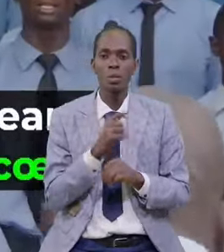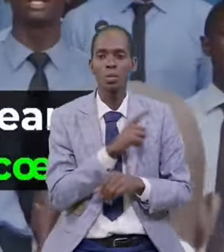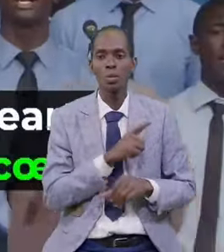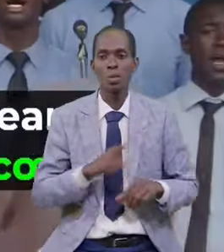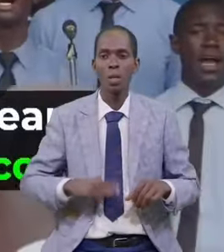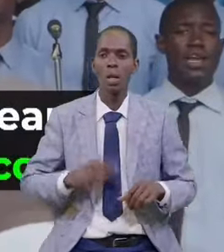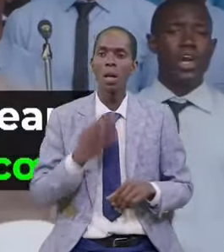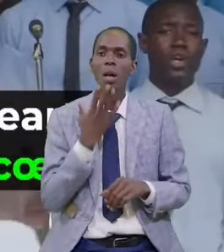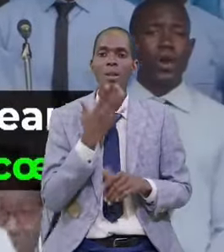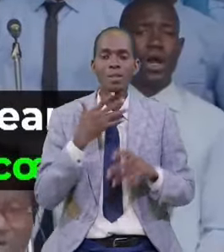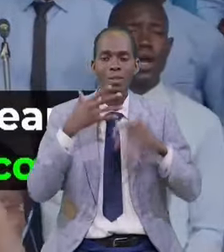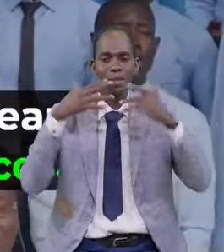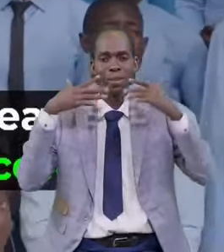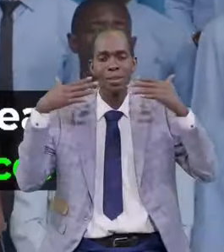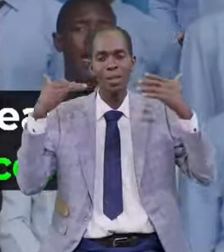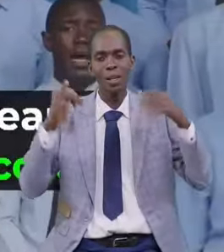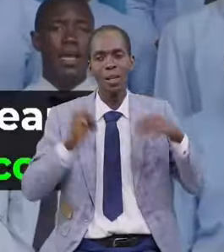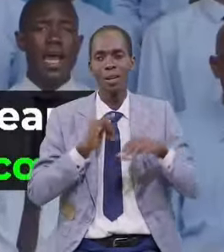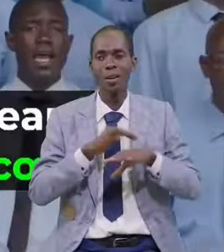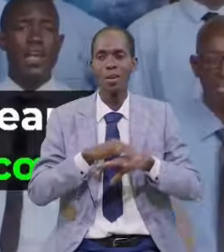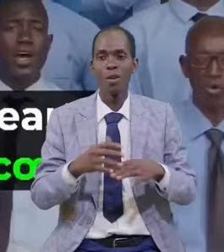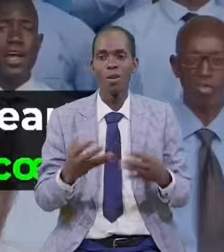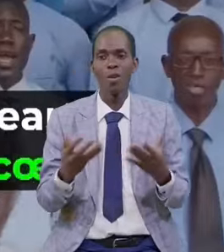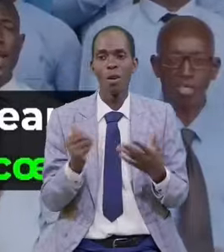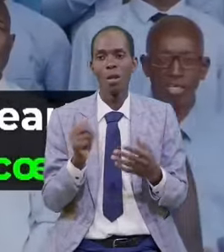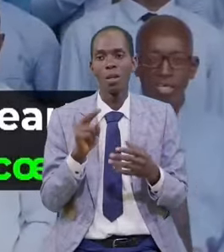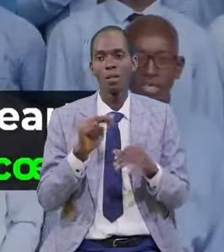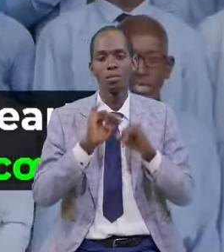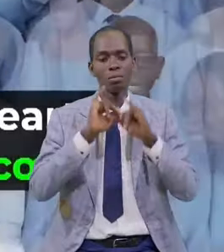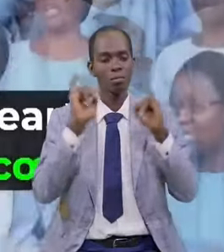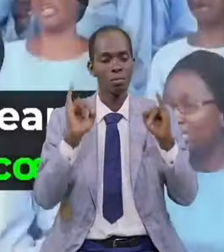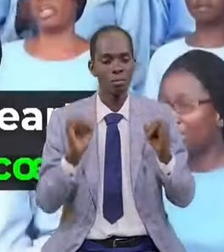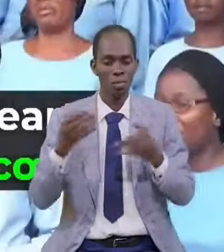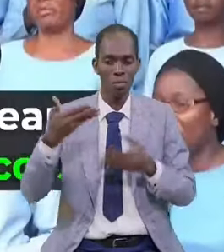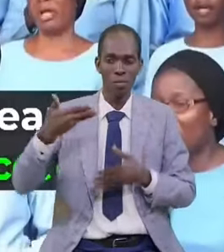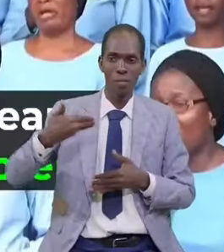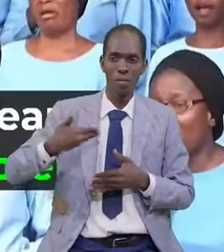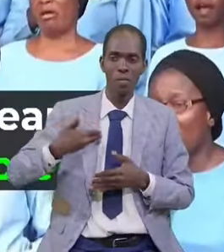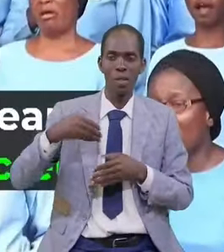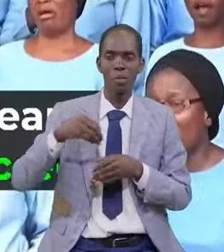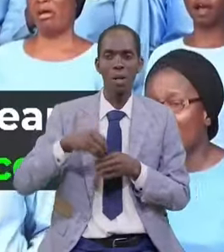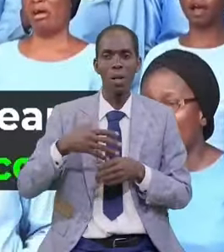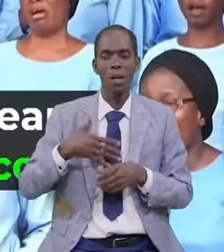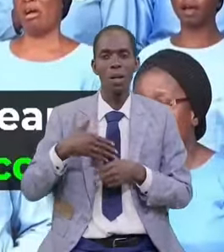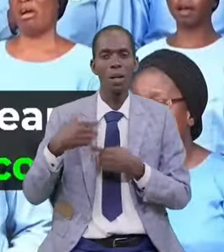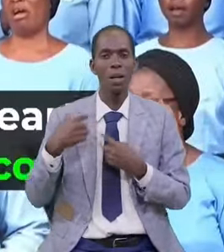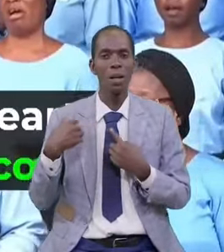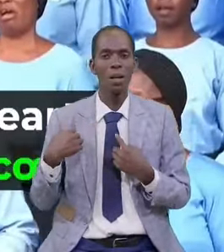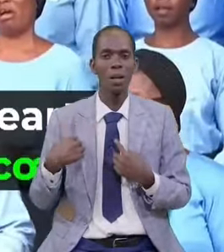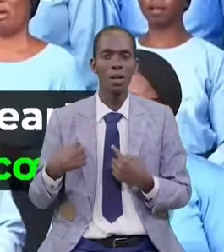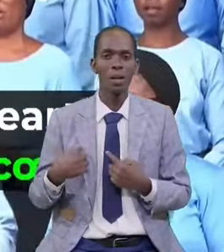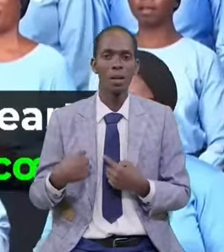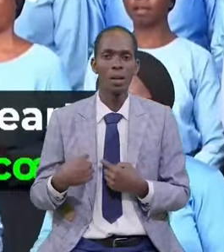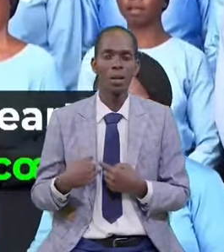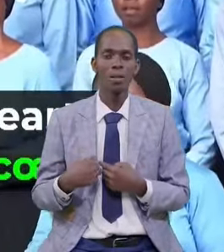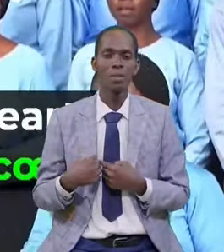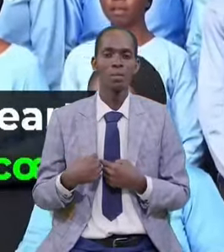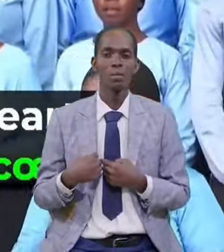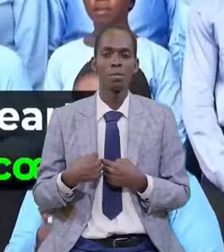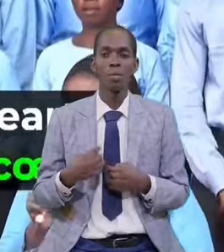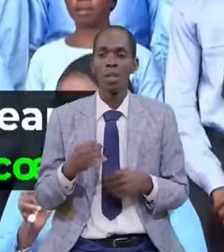the I don't and I don't here in my heart oh I don't